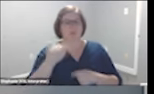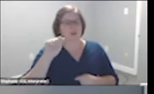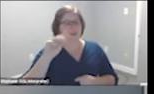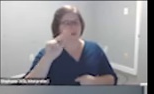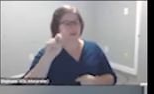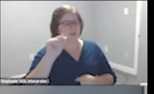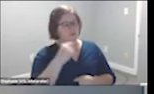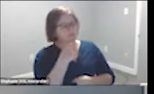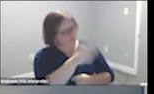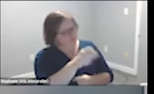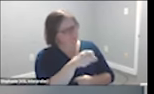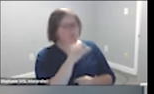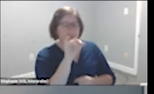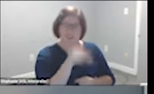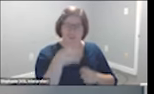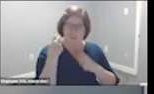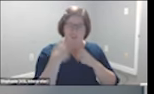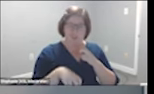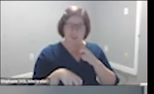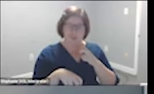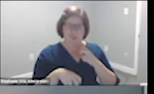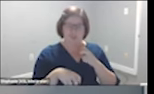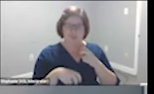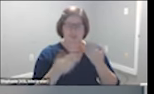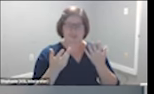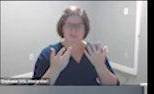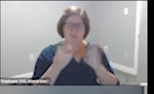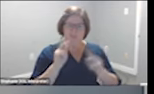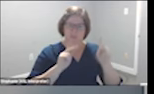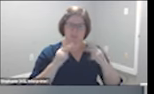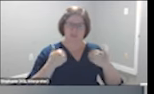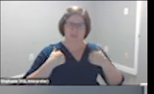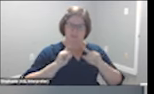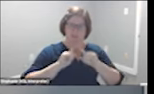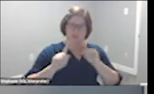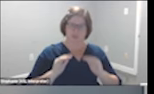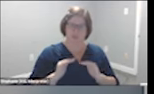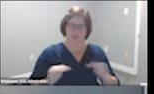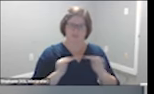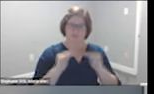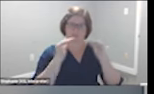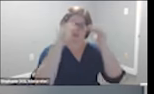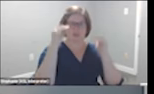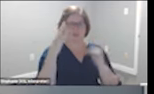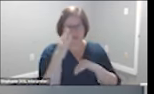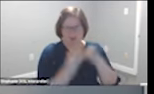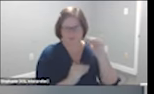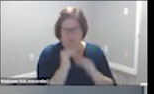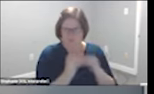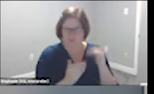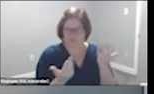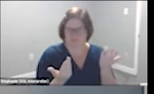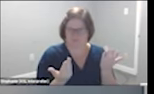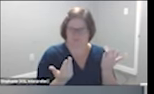because everybody has different levels of comfort with identifying as disabled. I